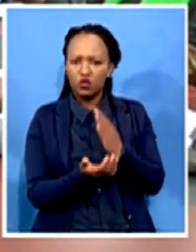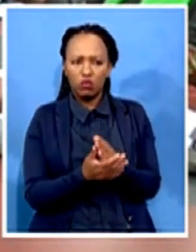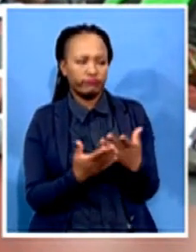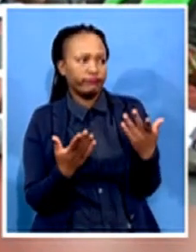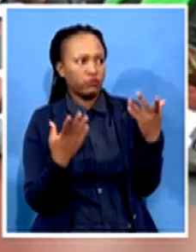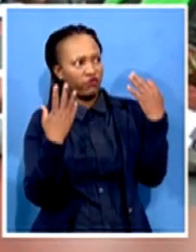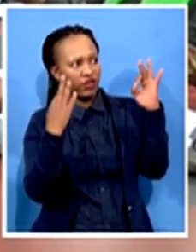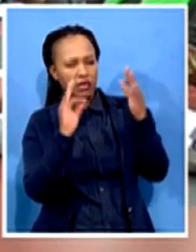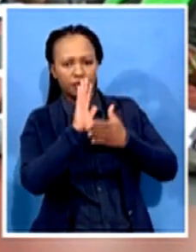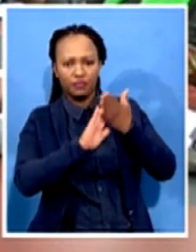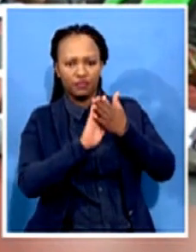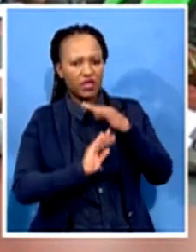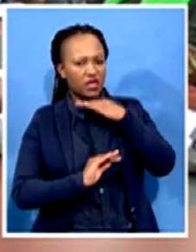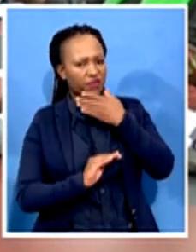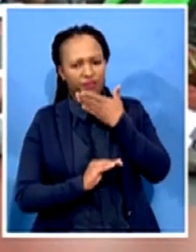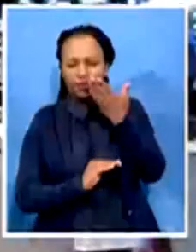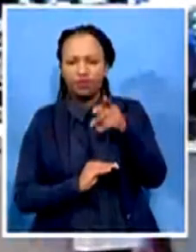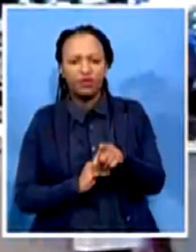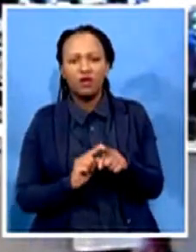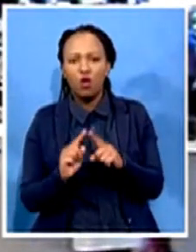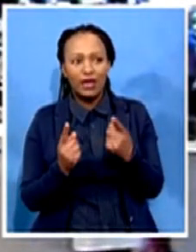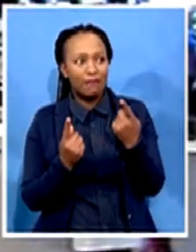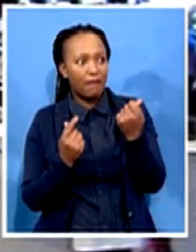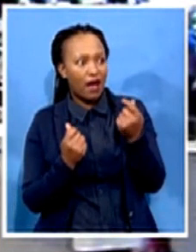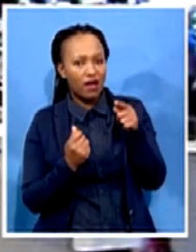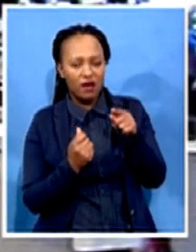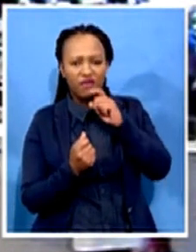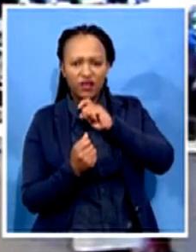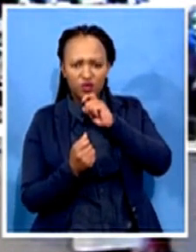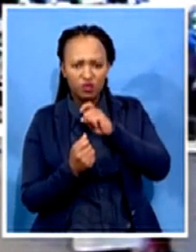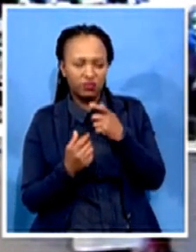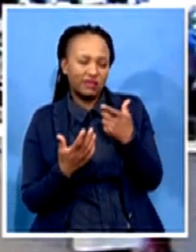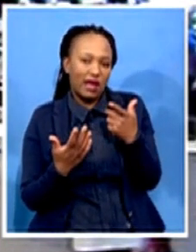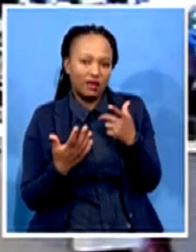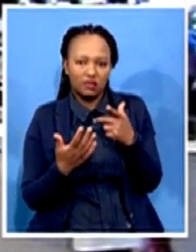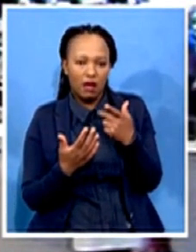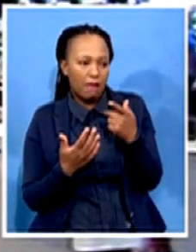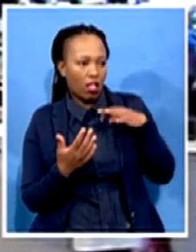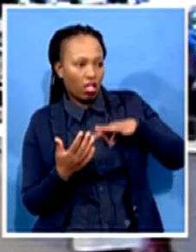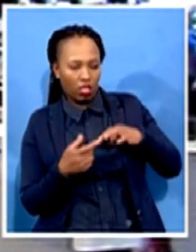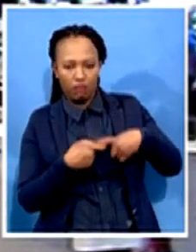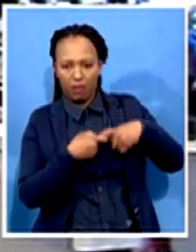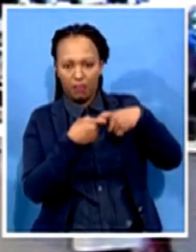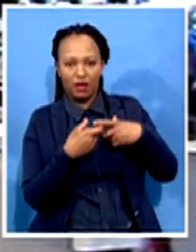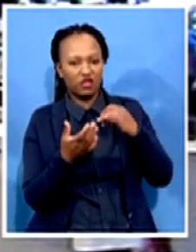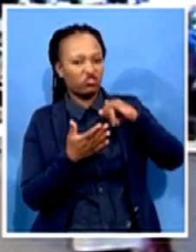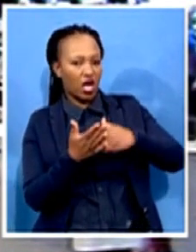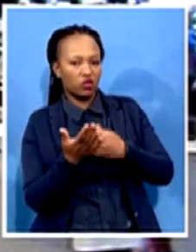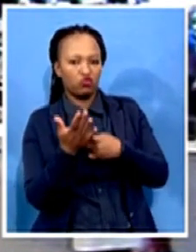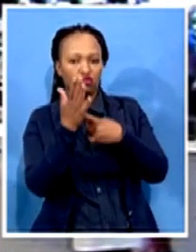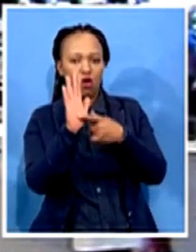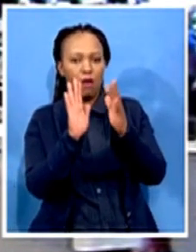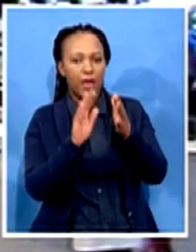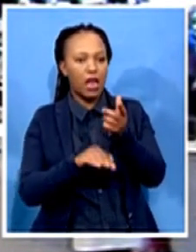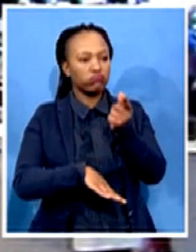that amount of money is a gesture and is not a punitive action, in our opinion, at all. Do